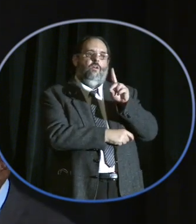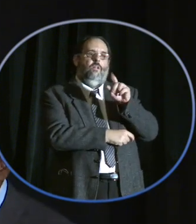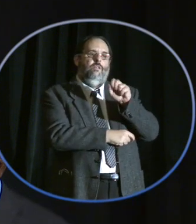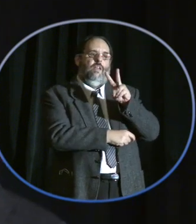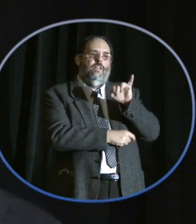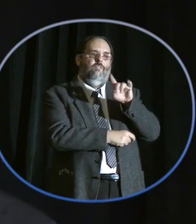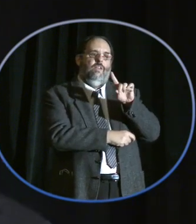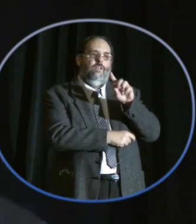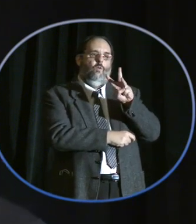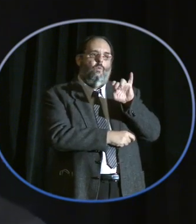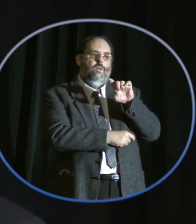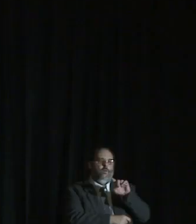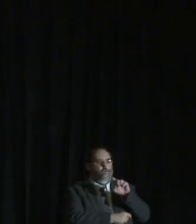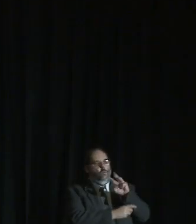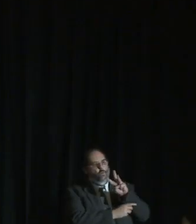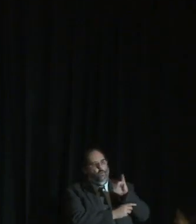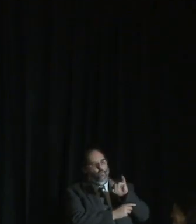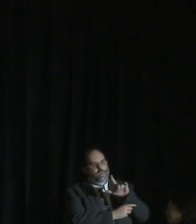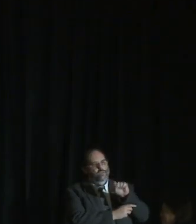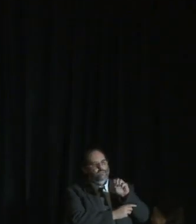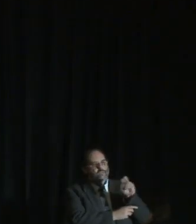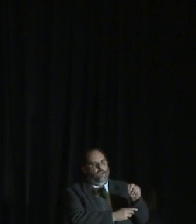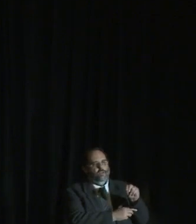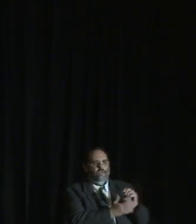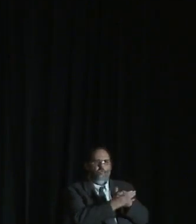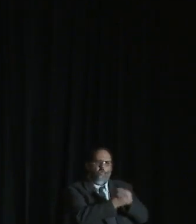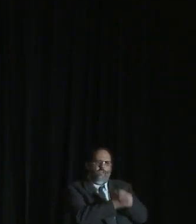Wilson. Congratulations, sir.